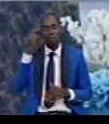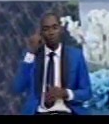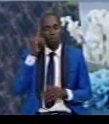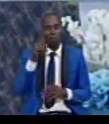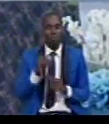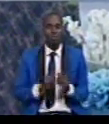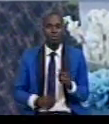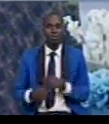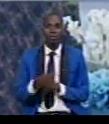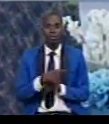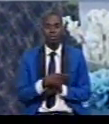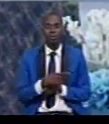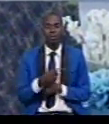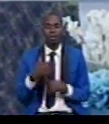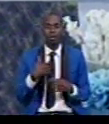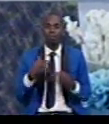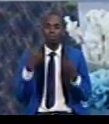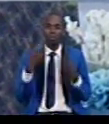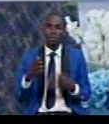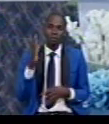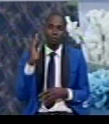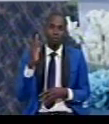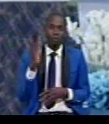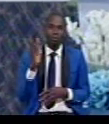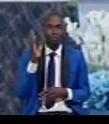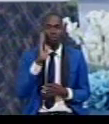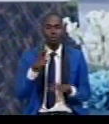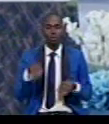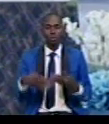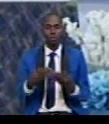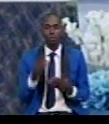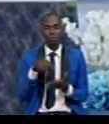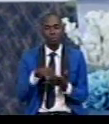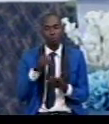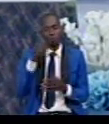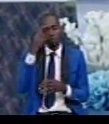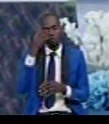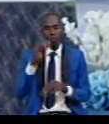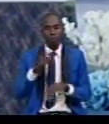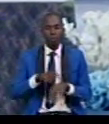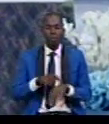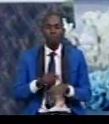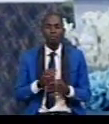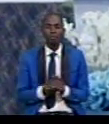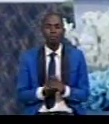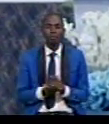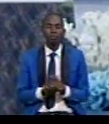I have many testimonies, but I just want to give this one because of our time.